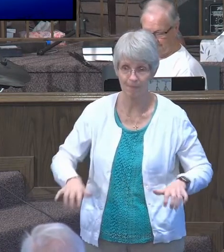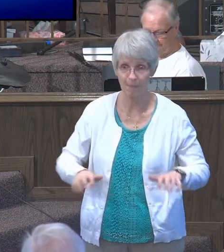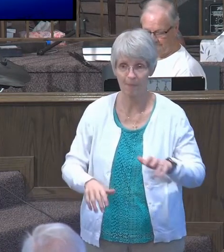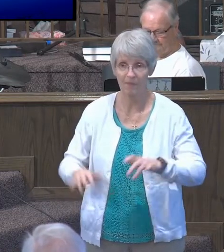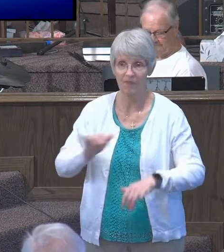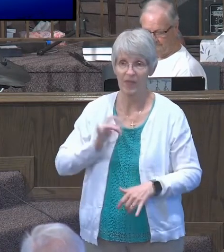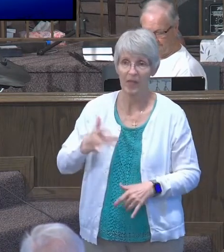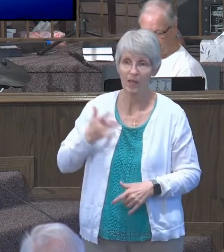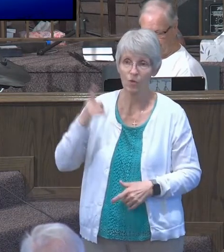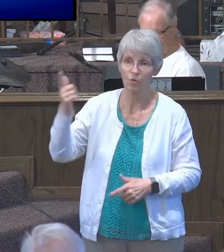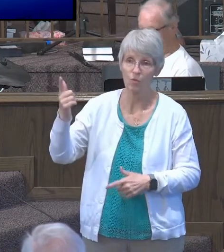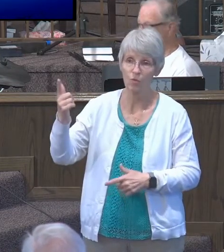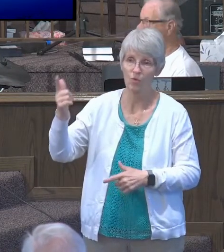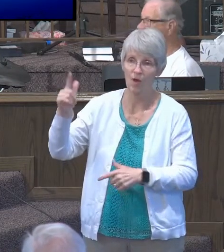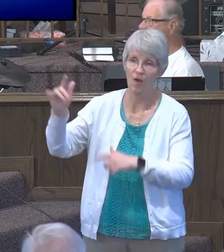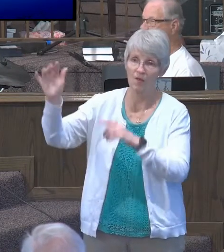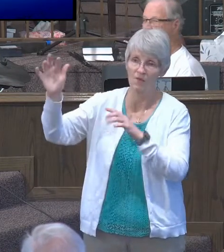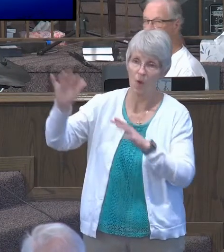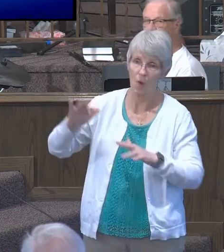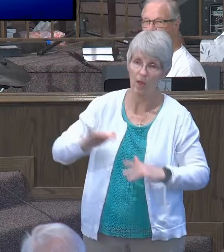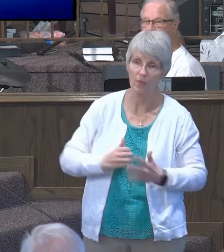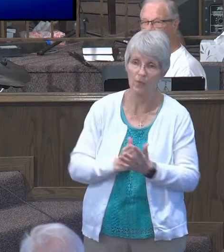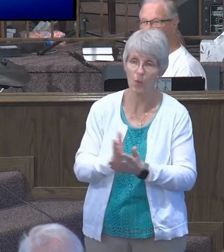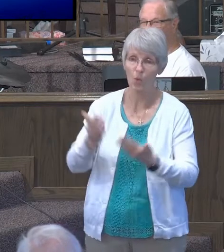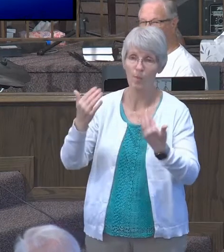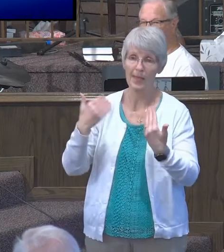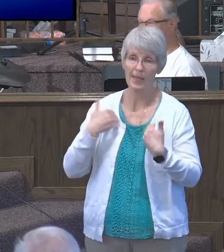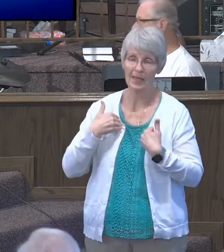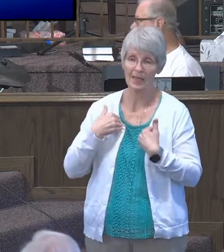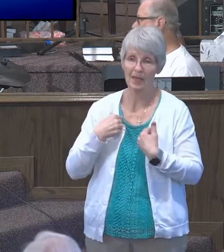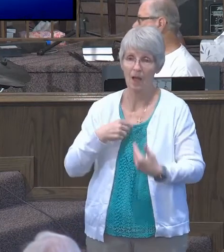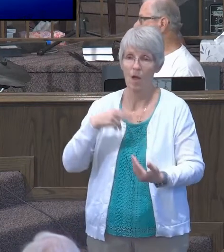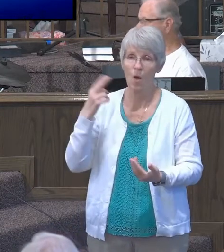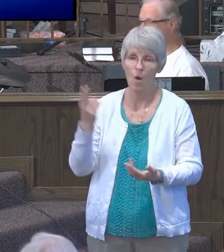I can feel you flowing.